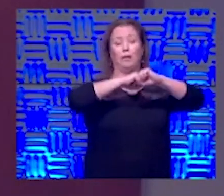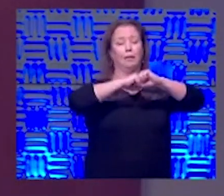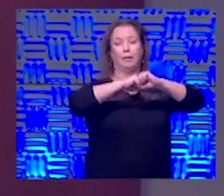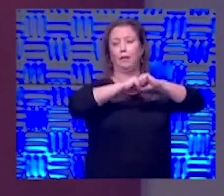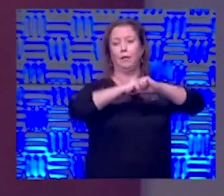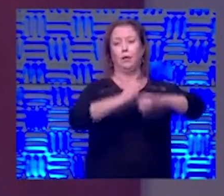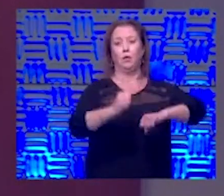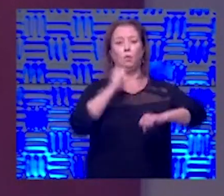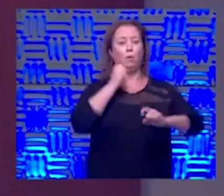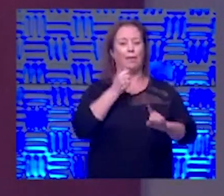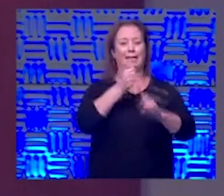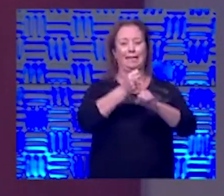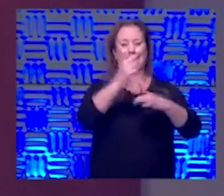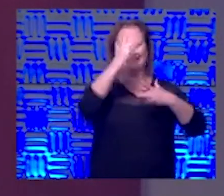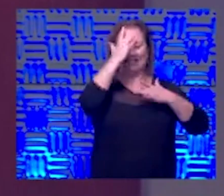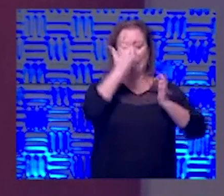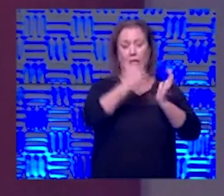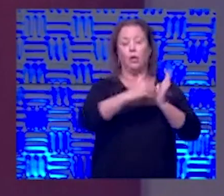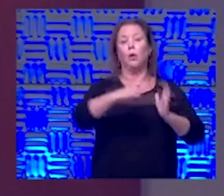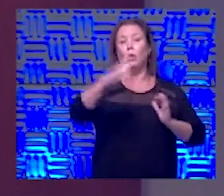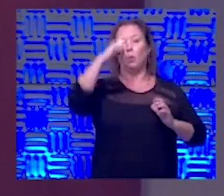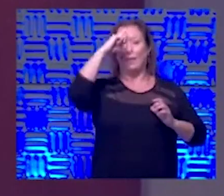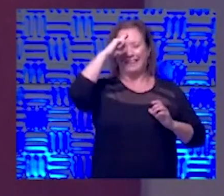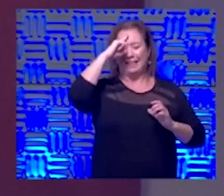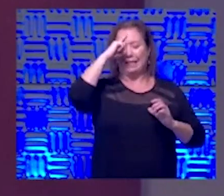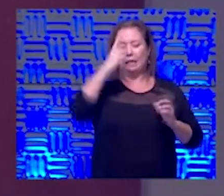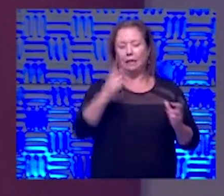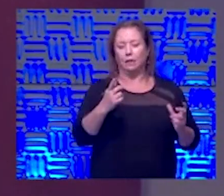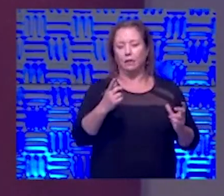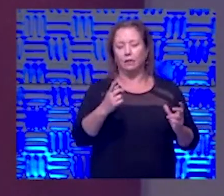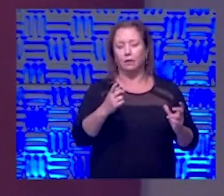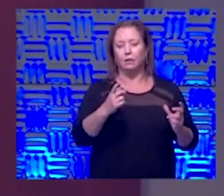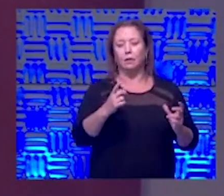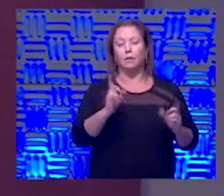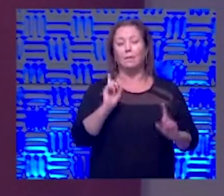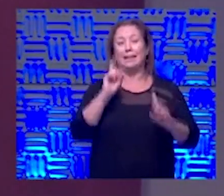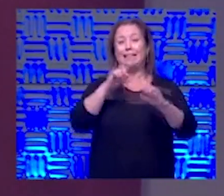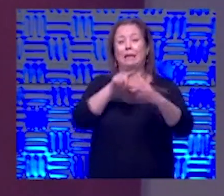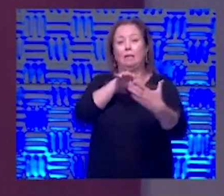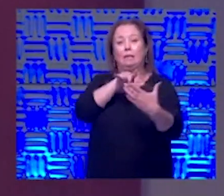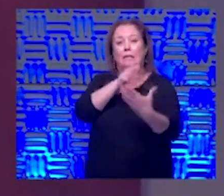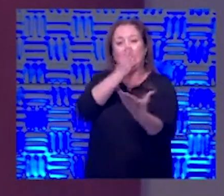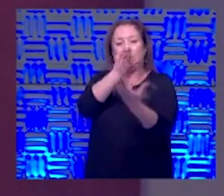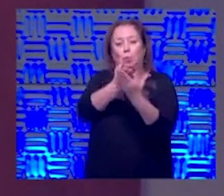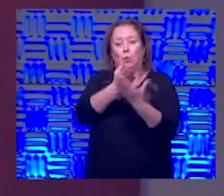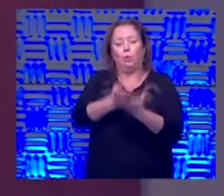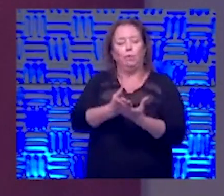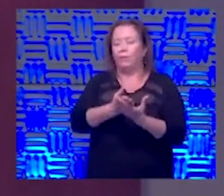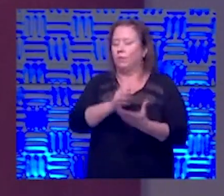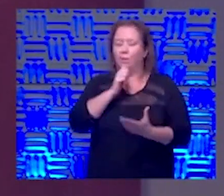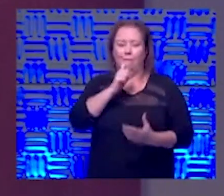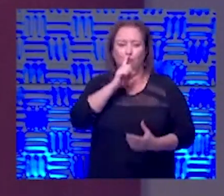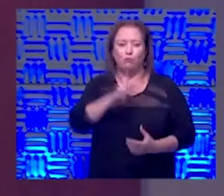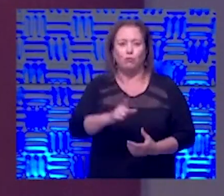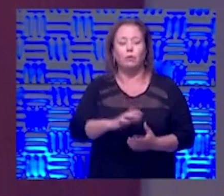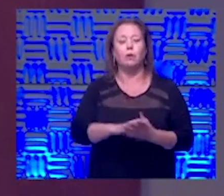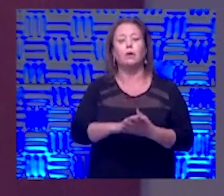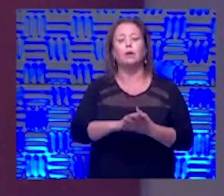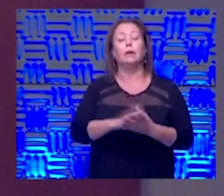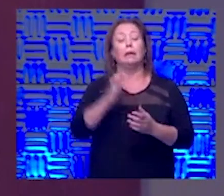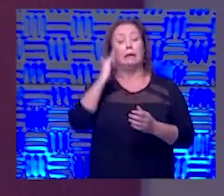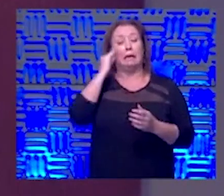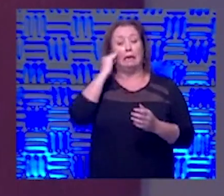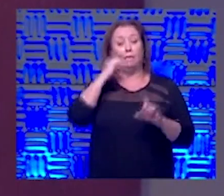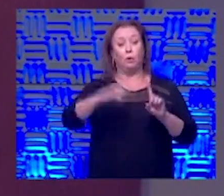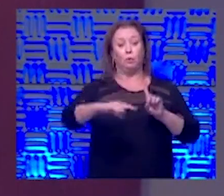get infected again. We think it is, as it was mentioned, but until the studies prove that, we're not sure. So even if you